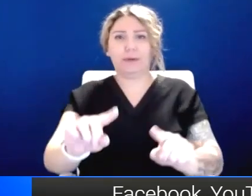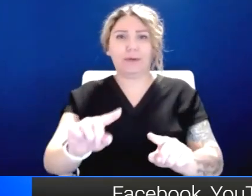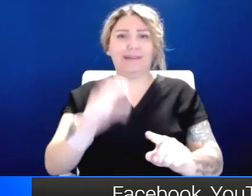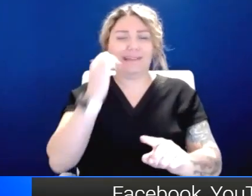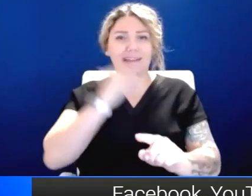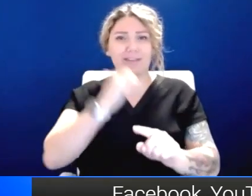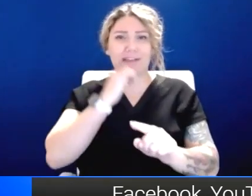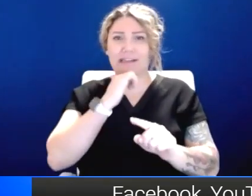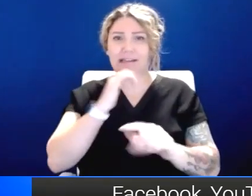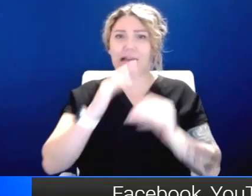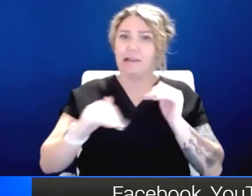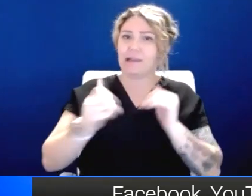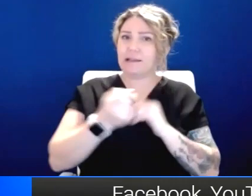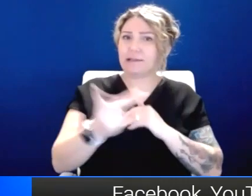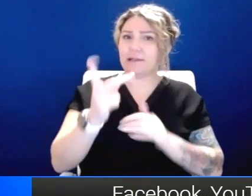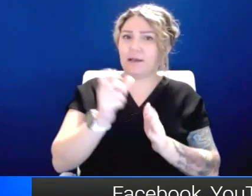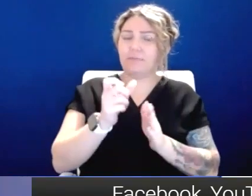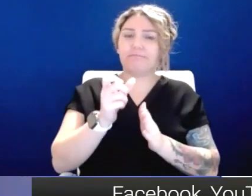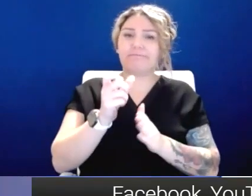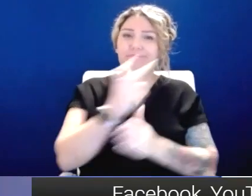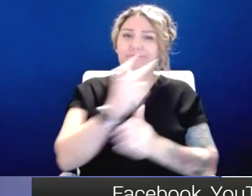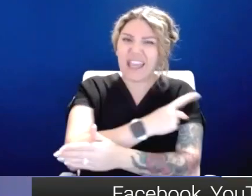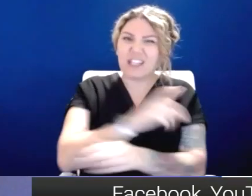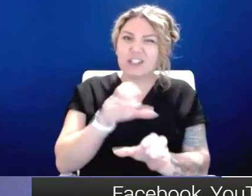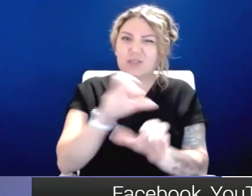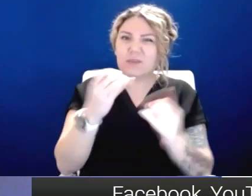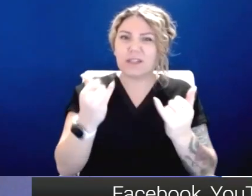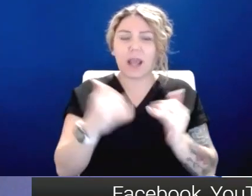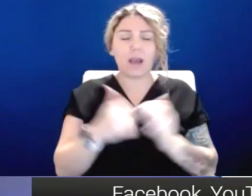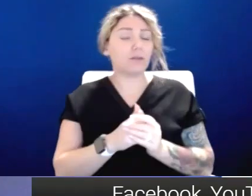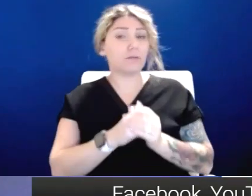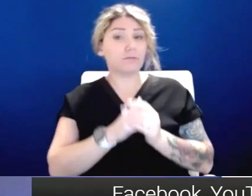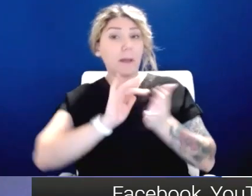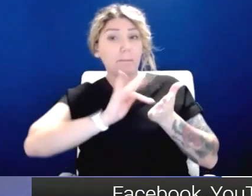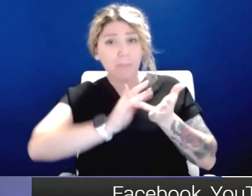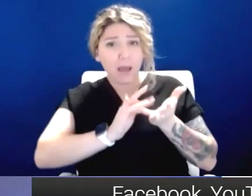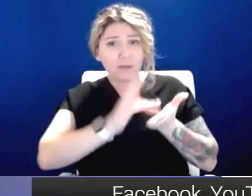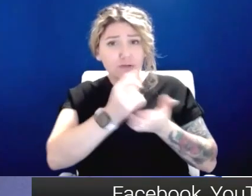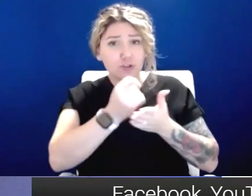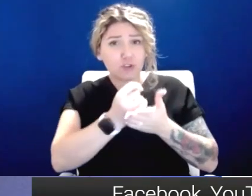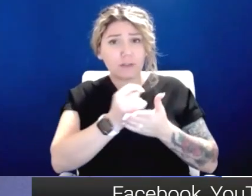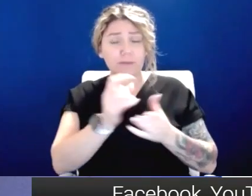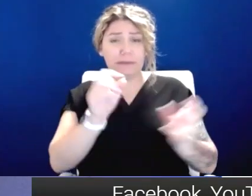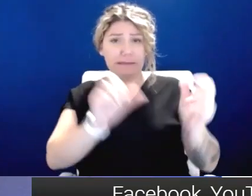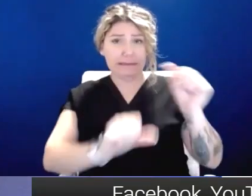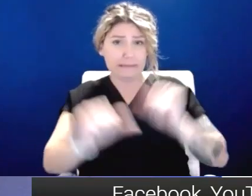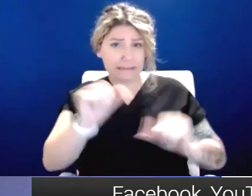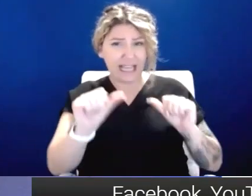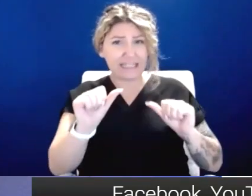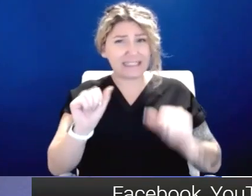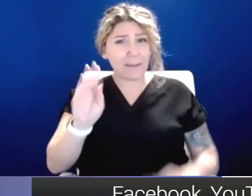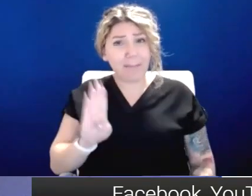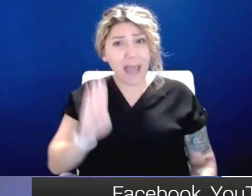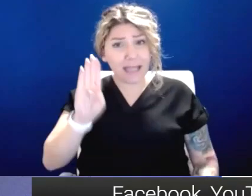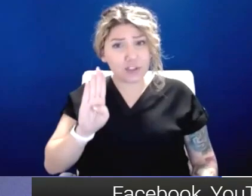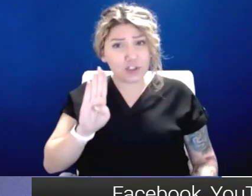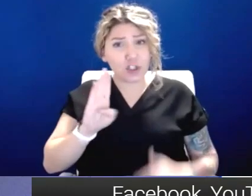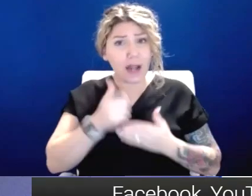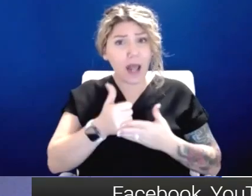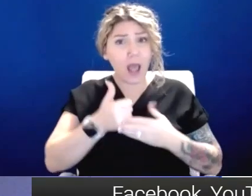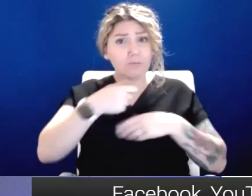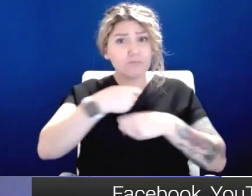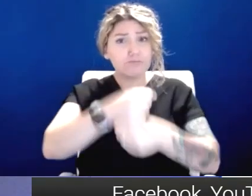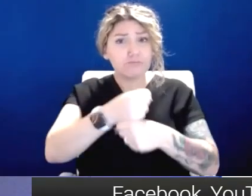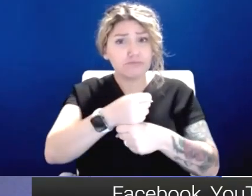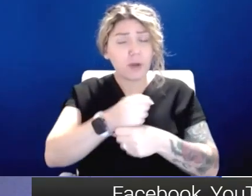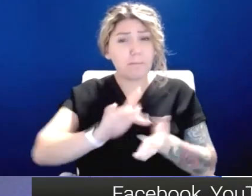that are undergoing that right now. As far as drugs and treatment, recently science engineered a bacteria to help produce a drug that could help